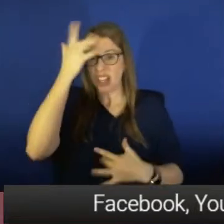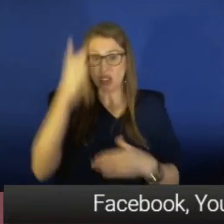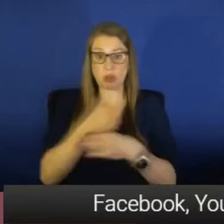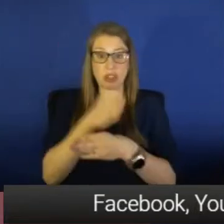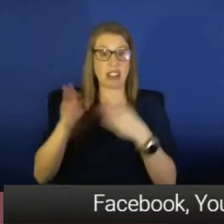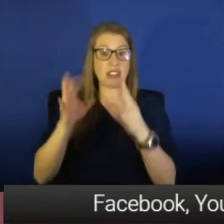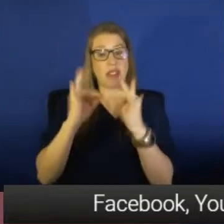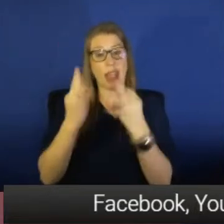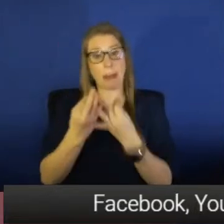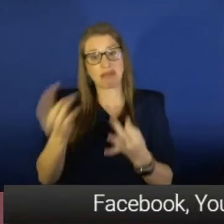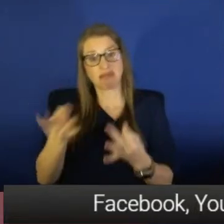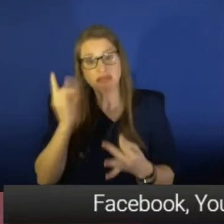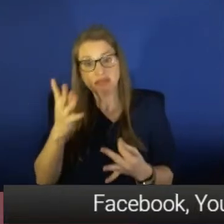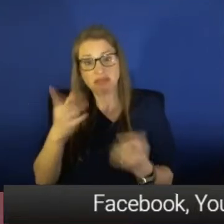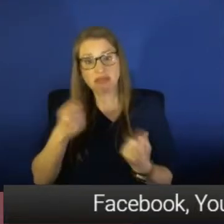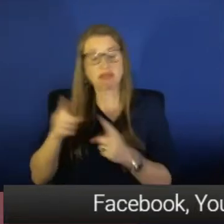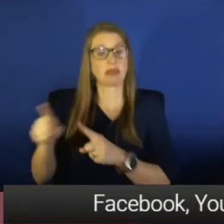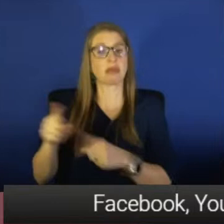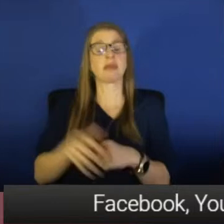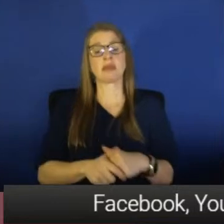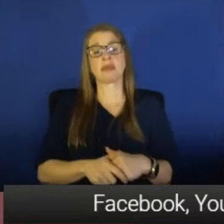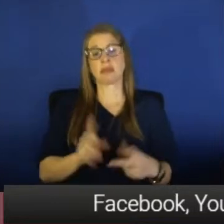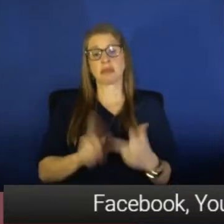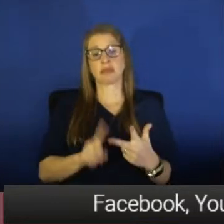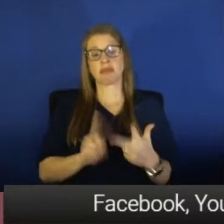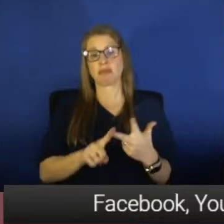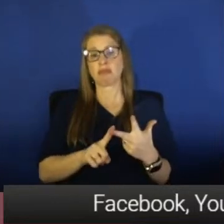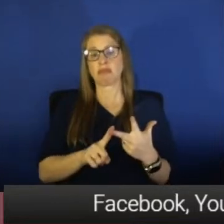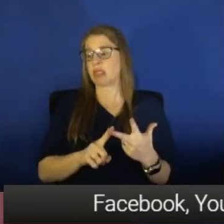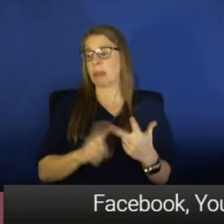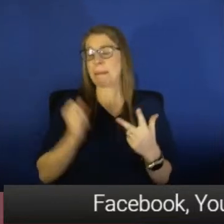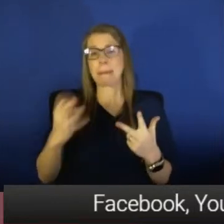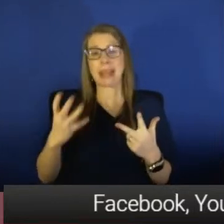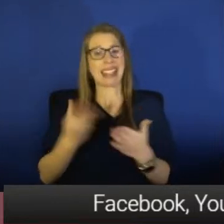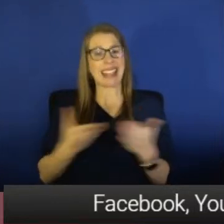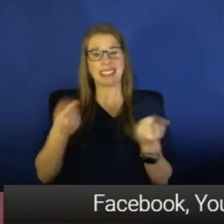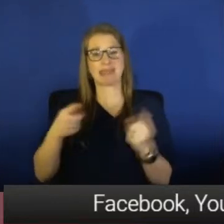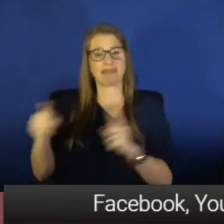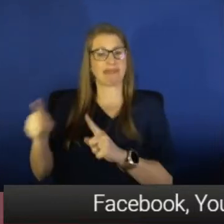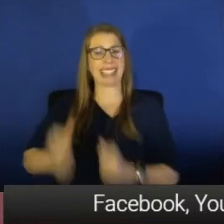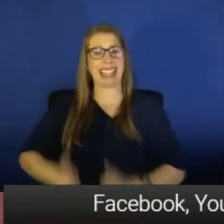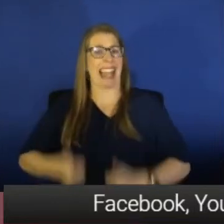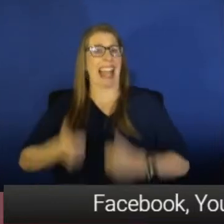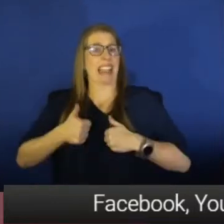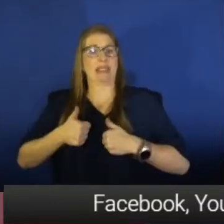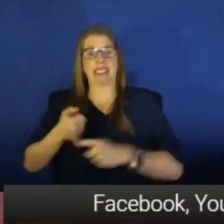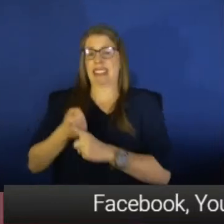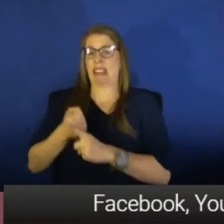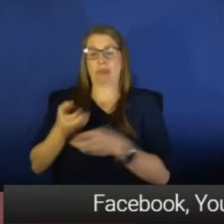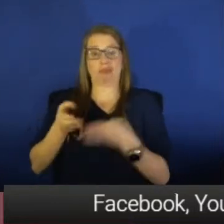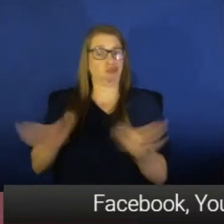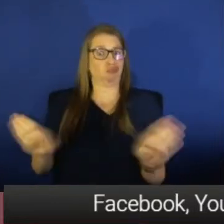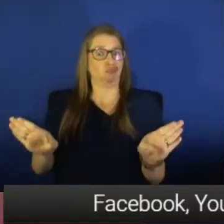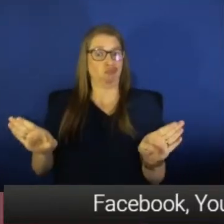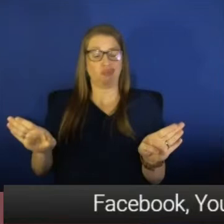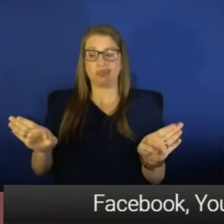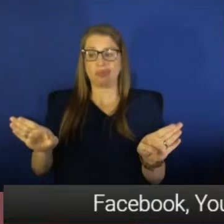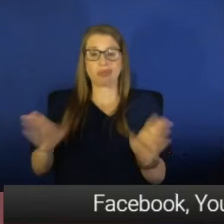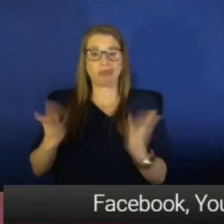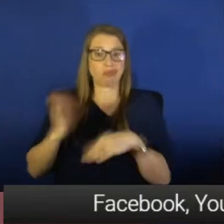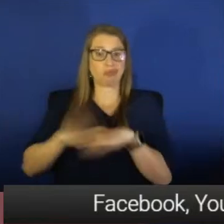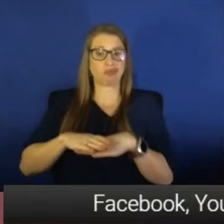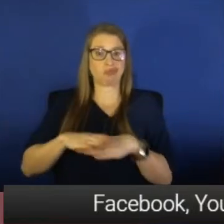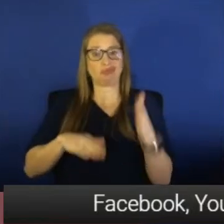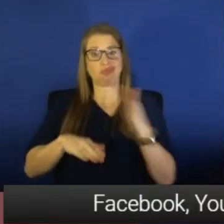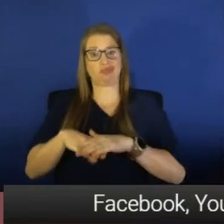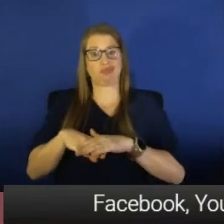there's tragedies that happen, there's so many things that happen in life just generally that gets layered onto the tension